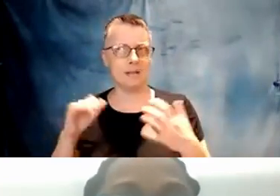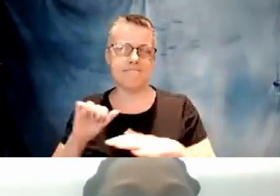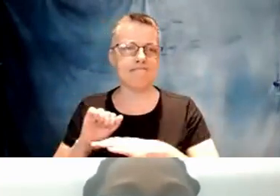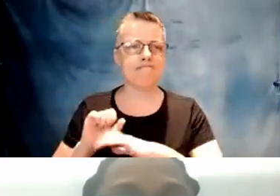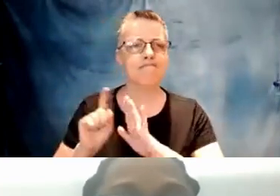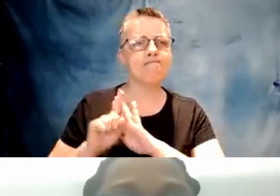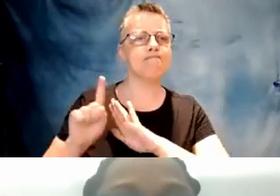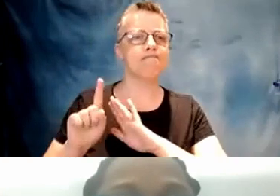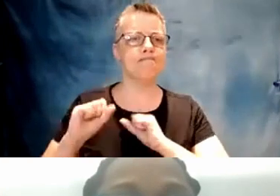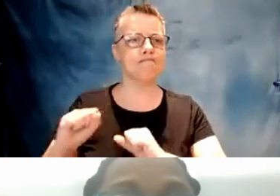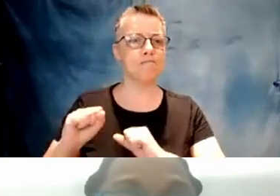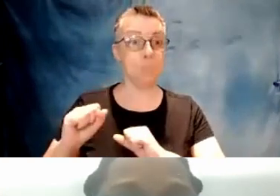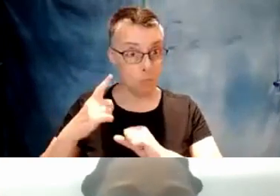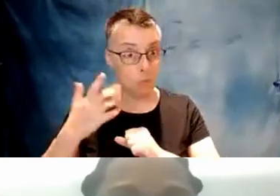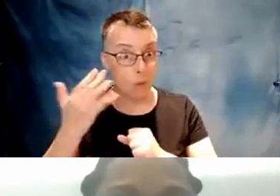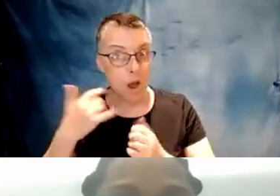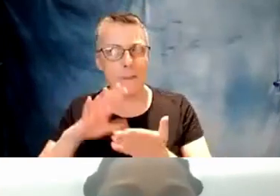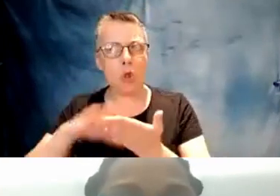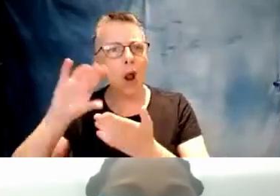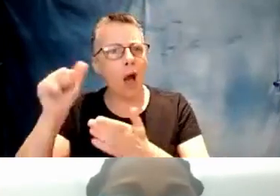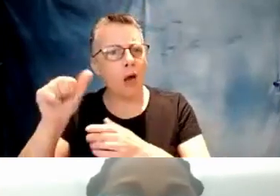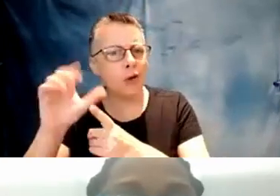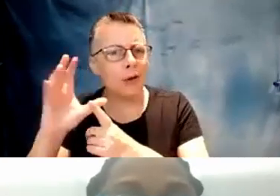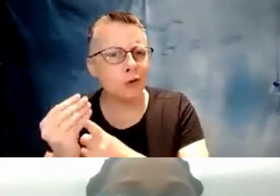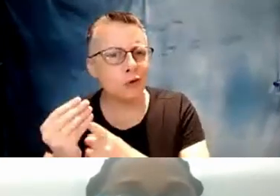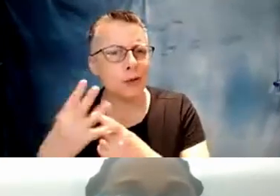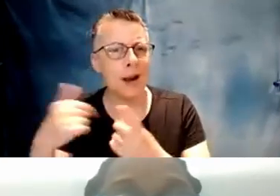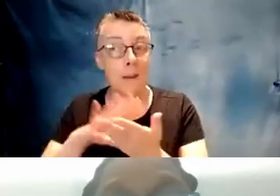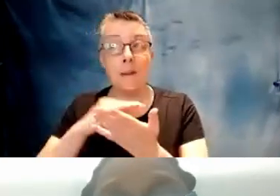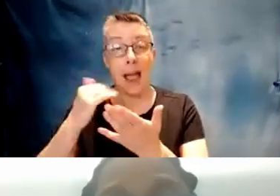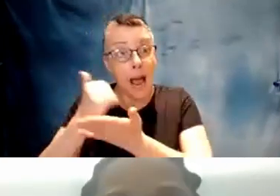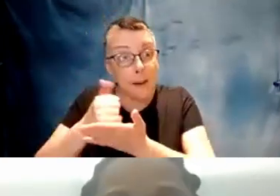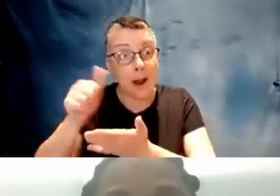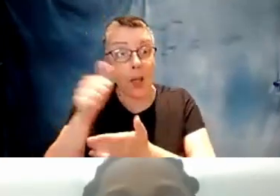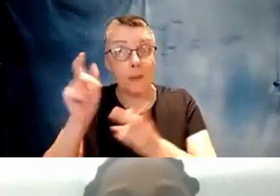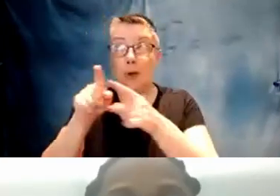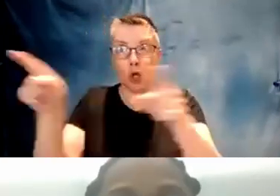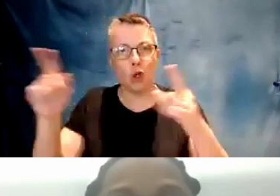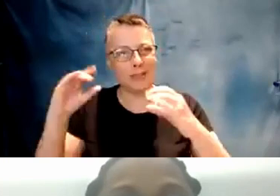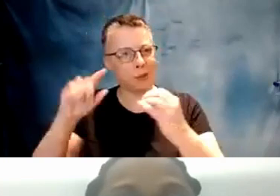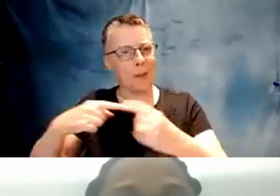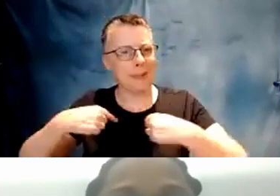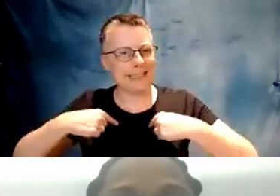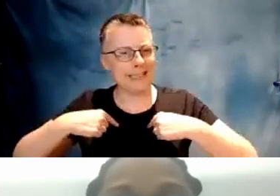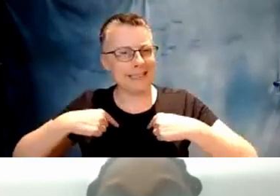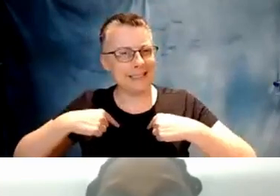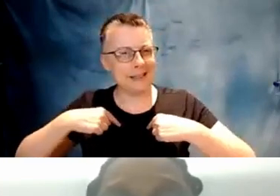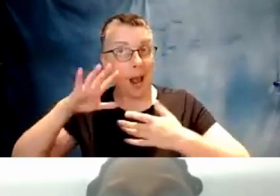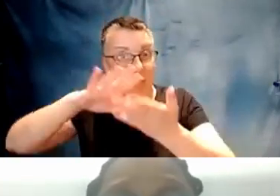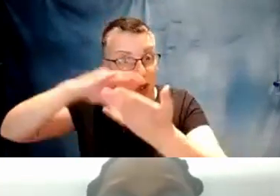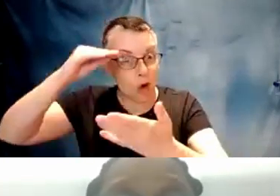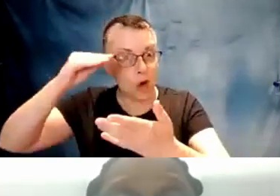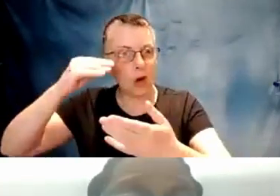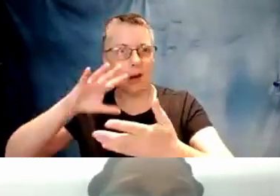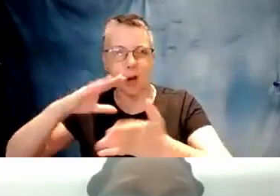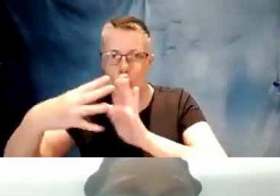Be brave because you're learning other cultures and you're helping people learn about you. And that's that bravery